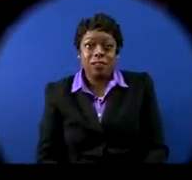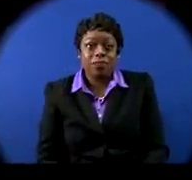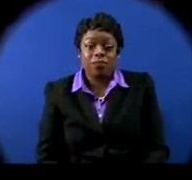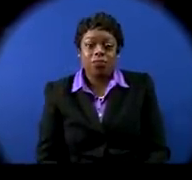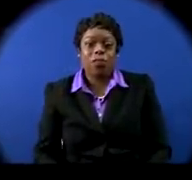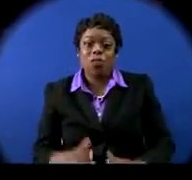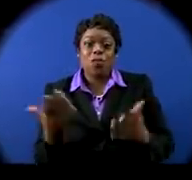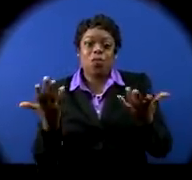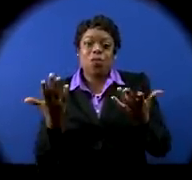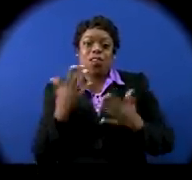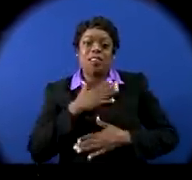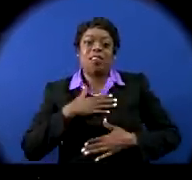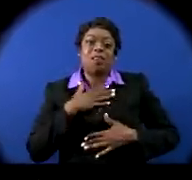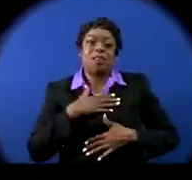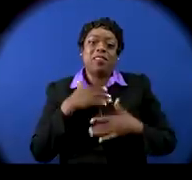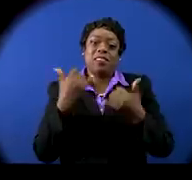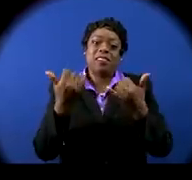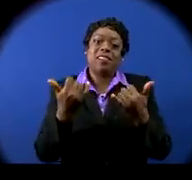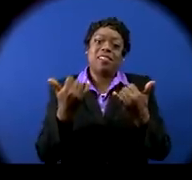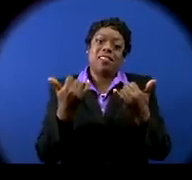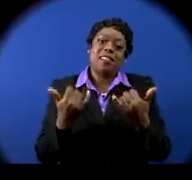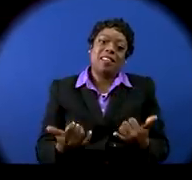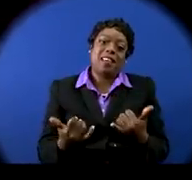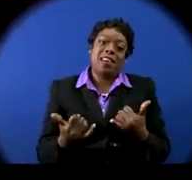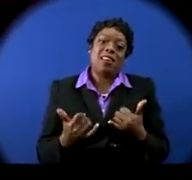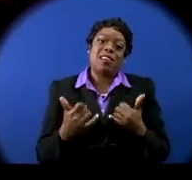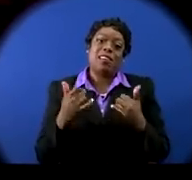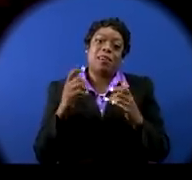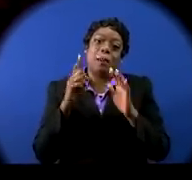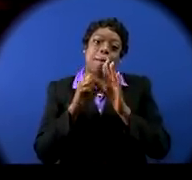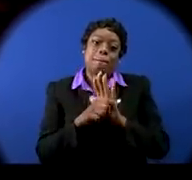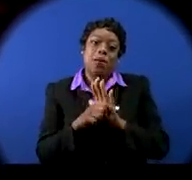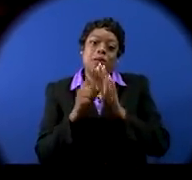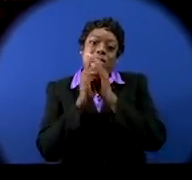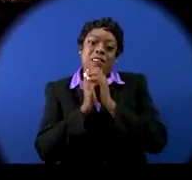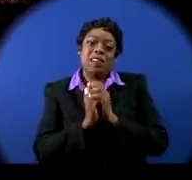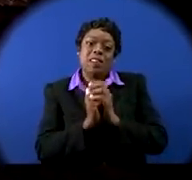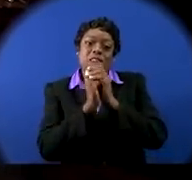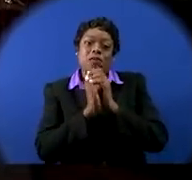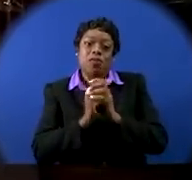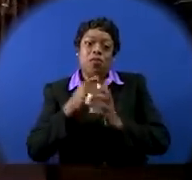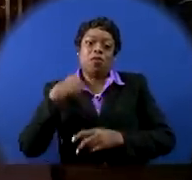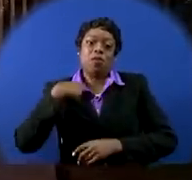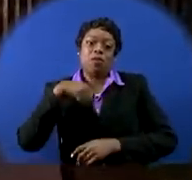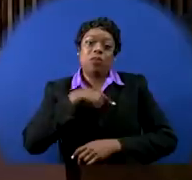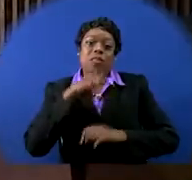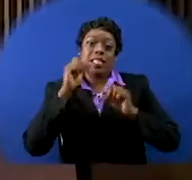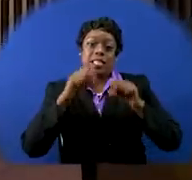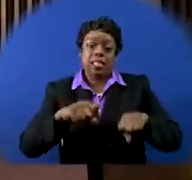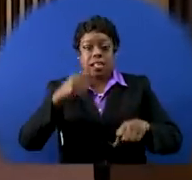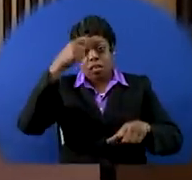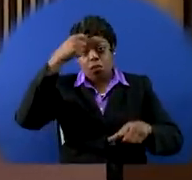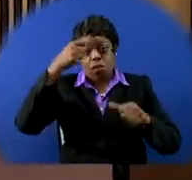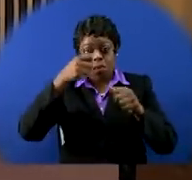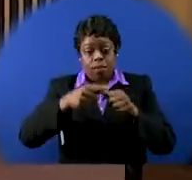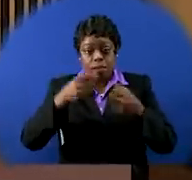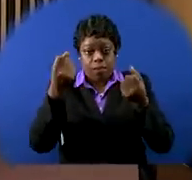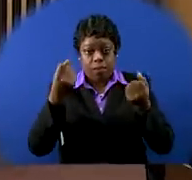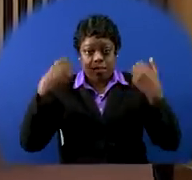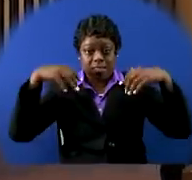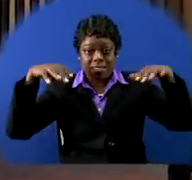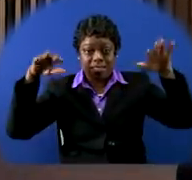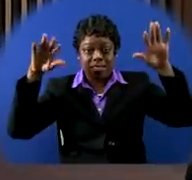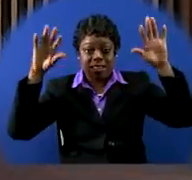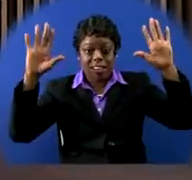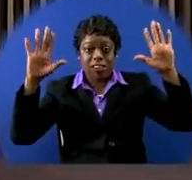What a delight it is to come to this moment in worship where we can remember the sacrificial work of the Lord